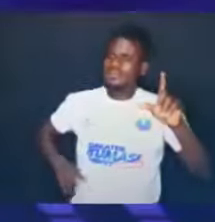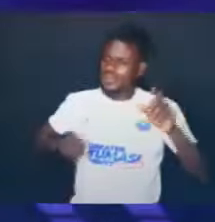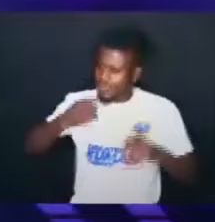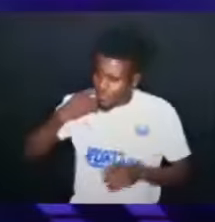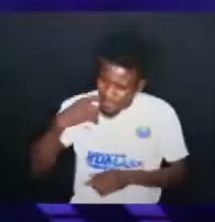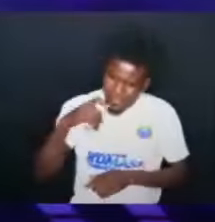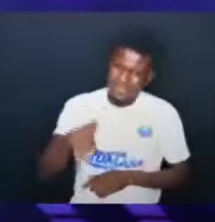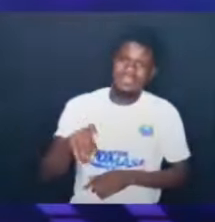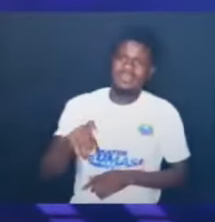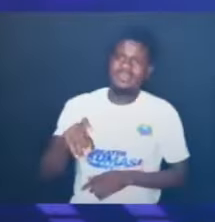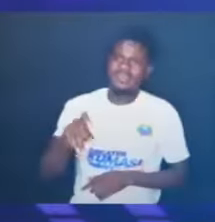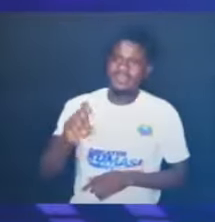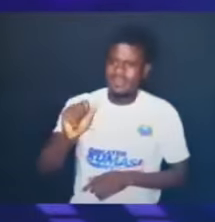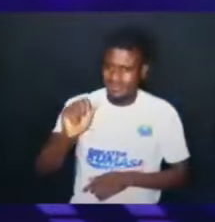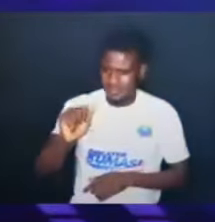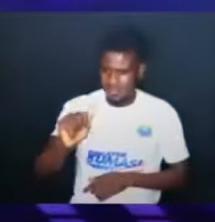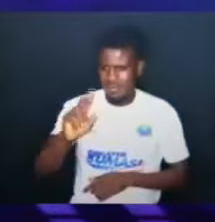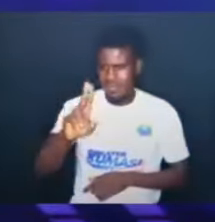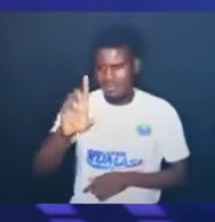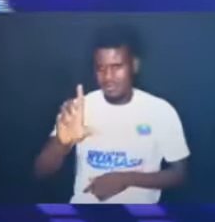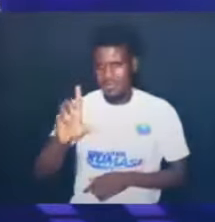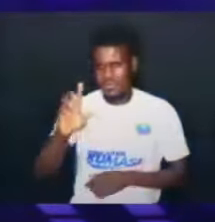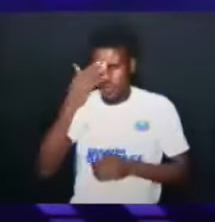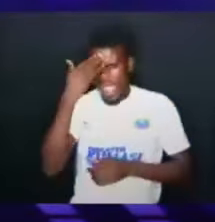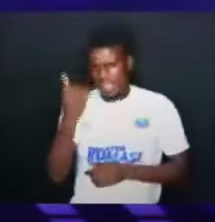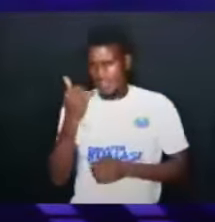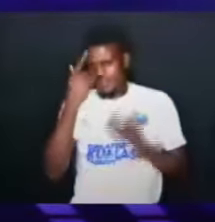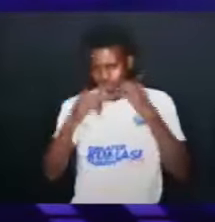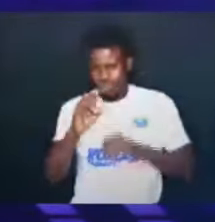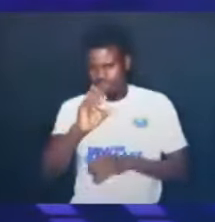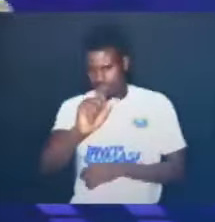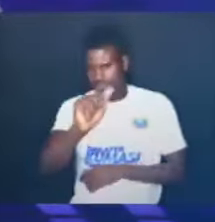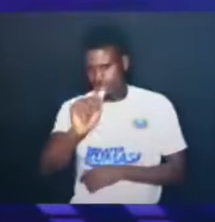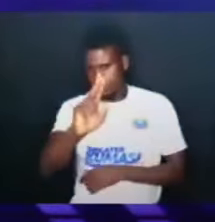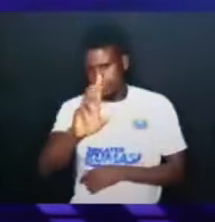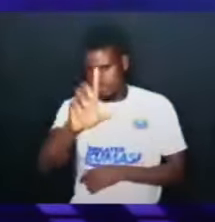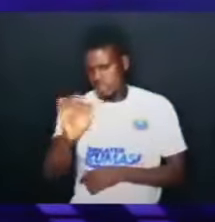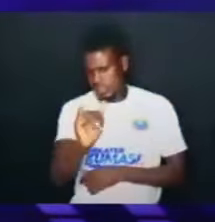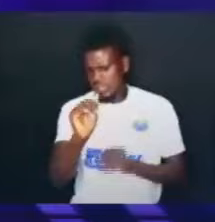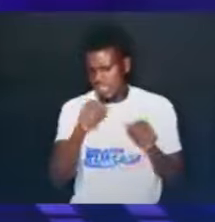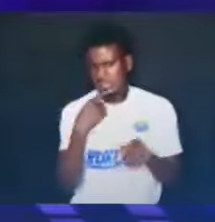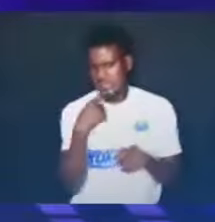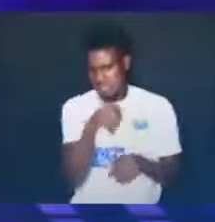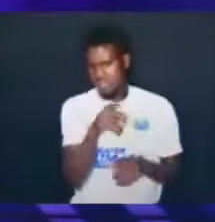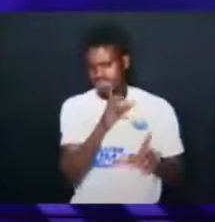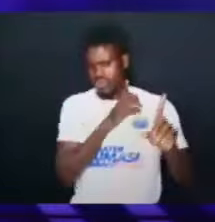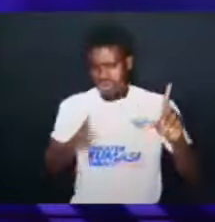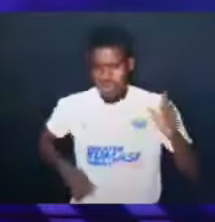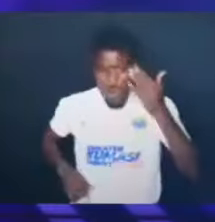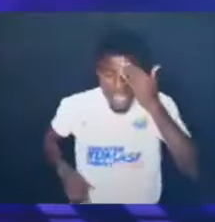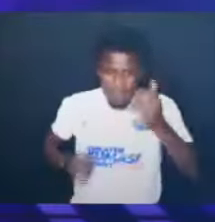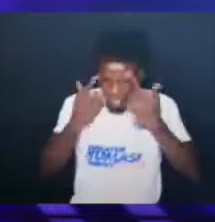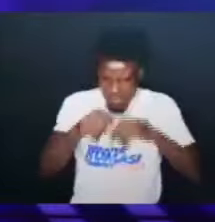Because Saul could also be referred to as Lord, because he was the king of Israel and the surveyor,